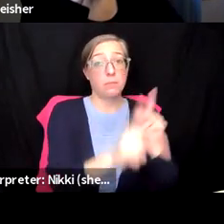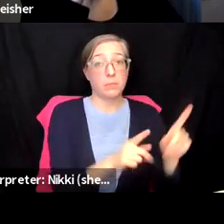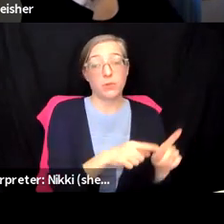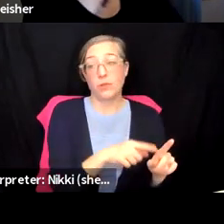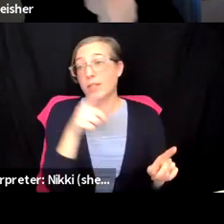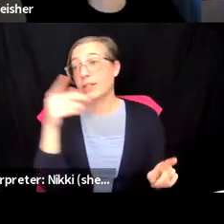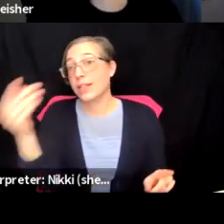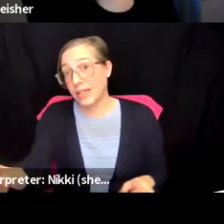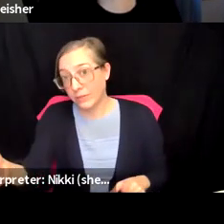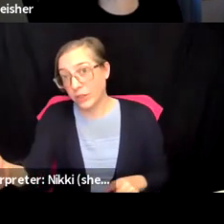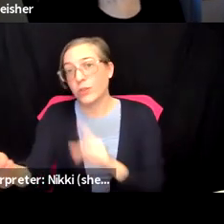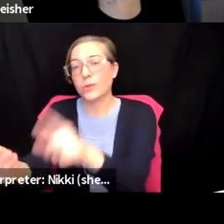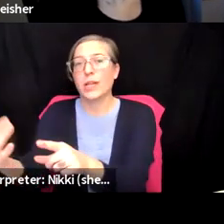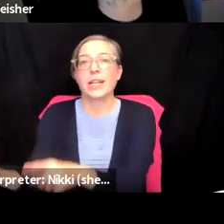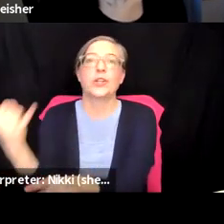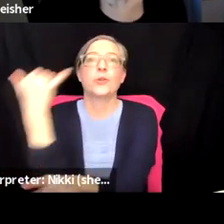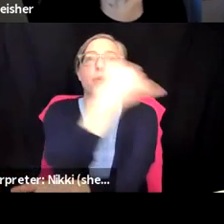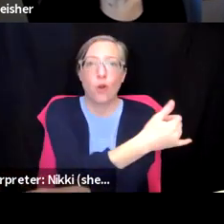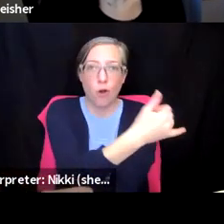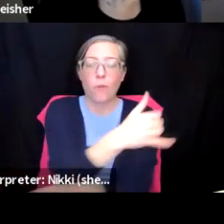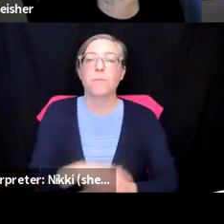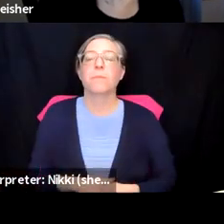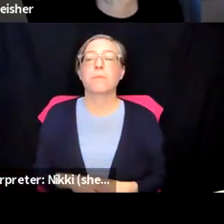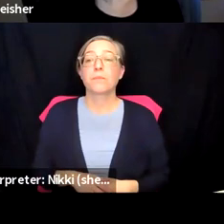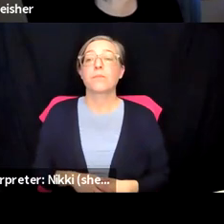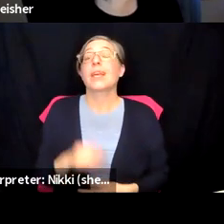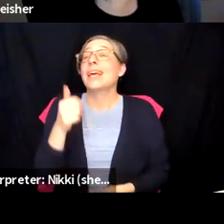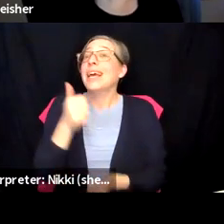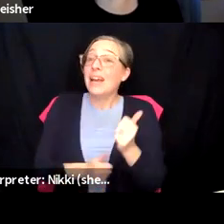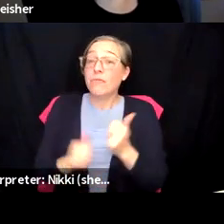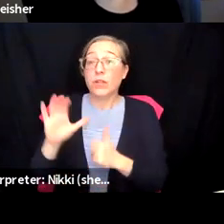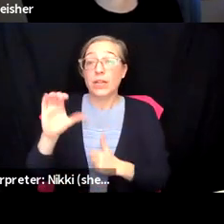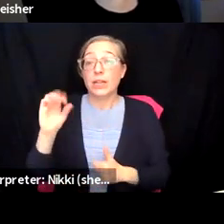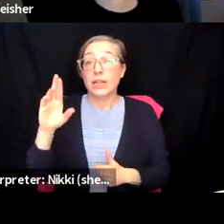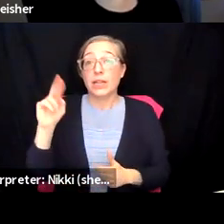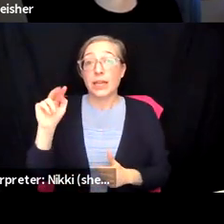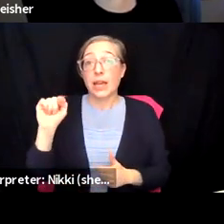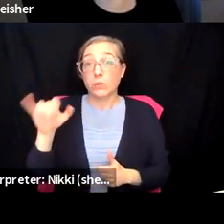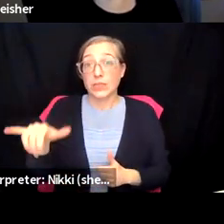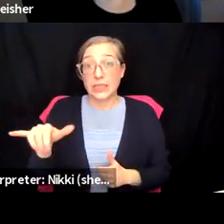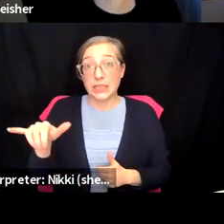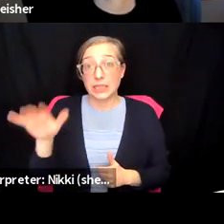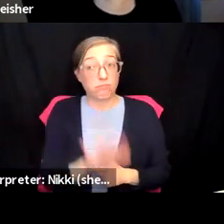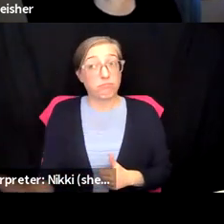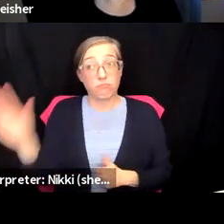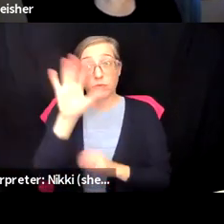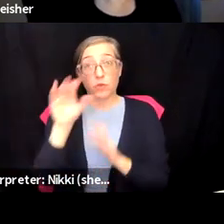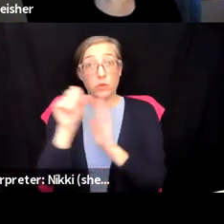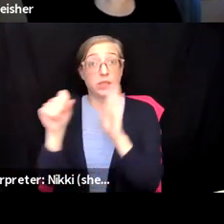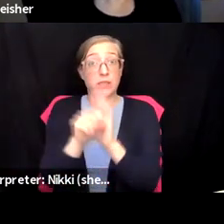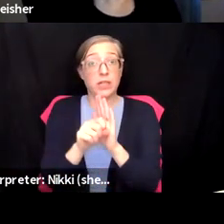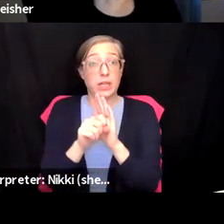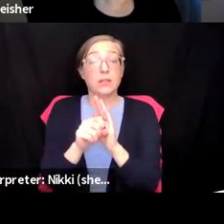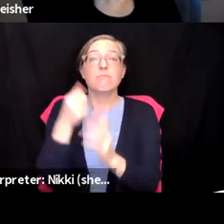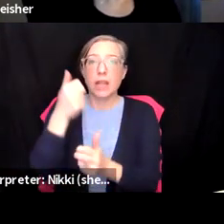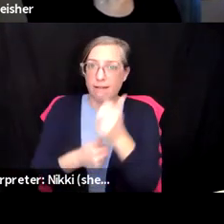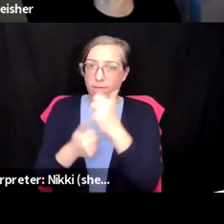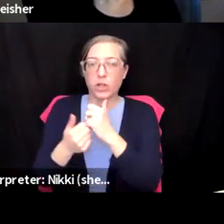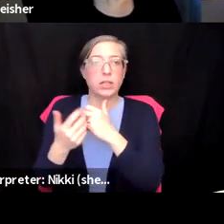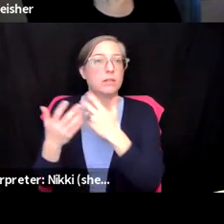I said, every county across the state is covered. I'm just one of the offices. There's lots